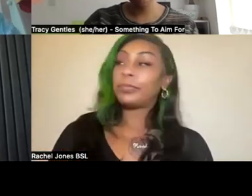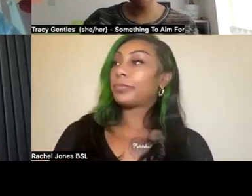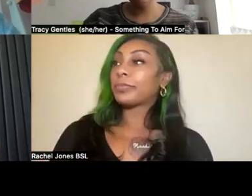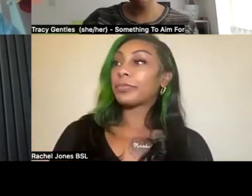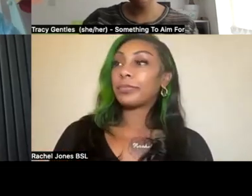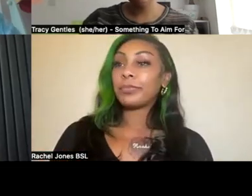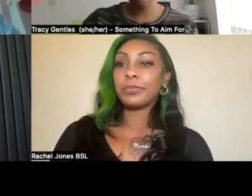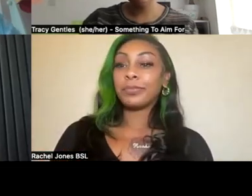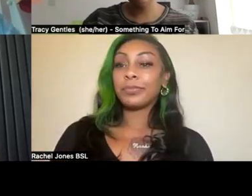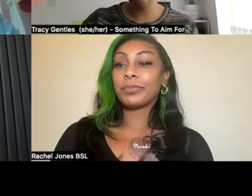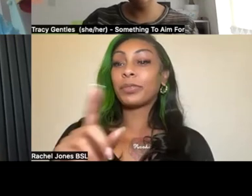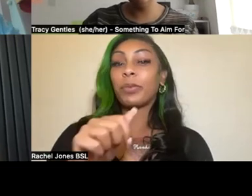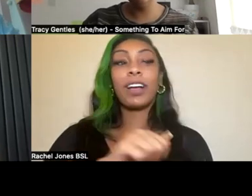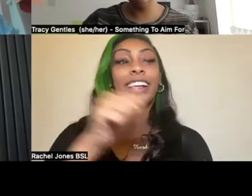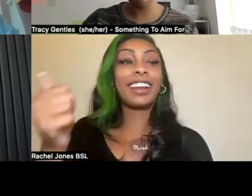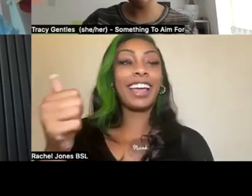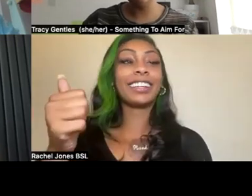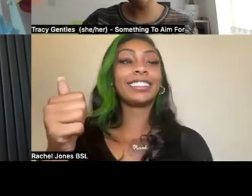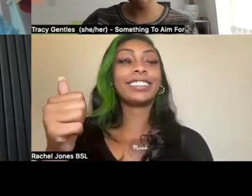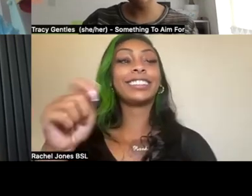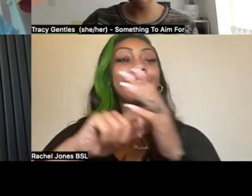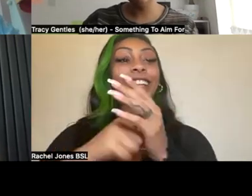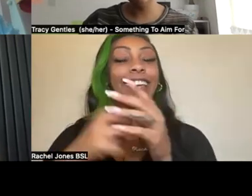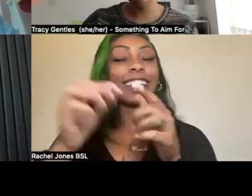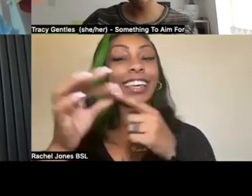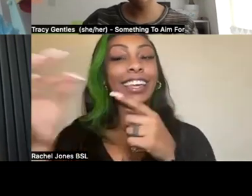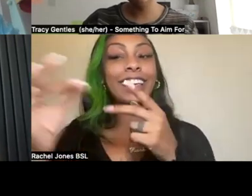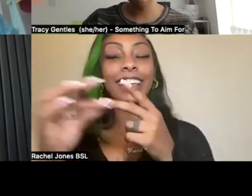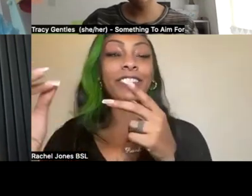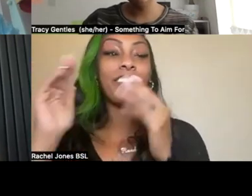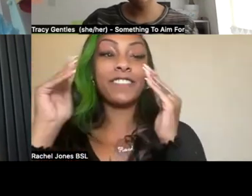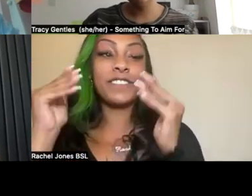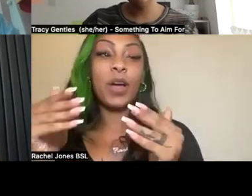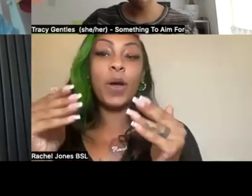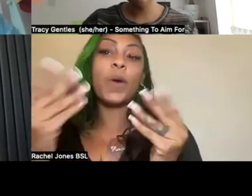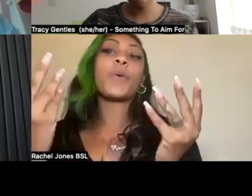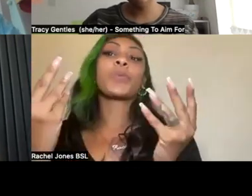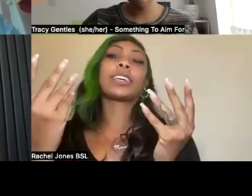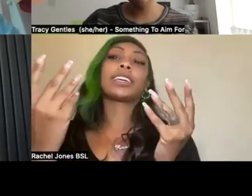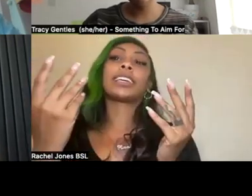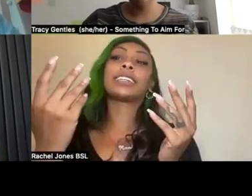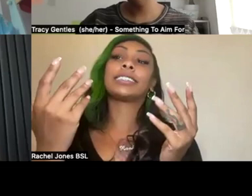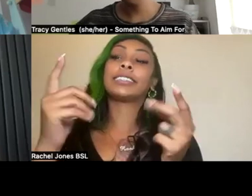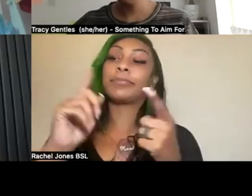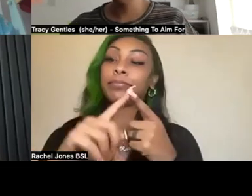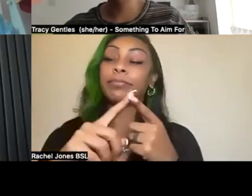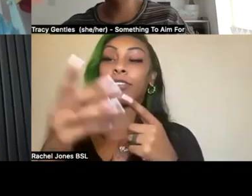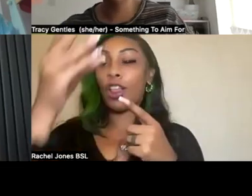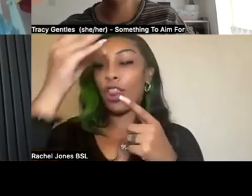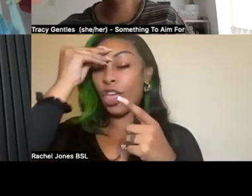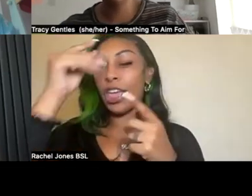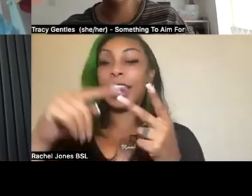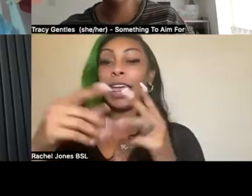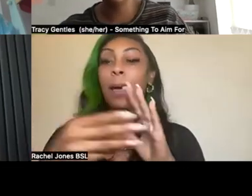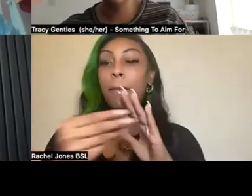a What Next point of view, our key strands and areas of focus include convening, learning and modelling, advocacy